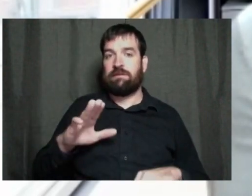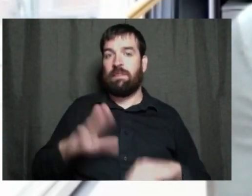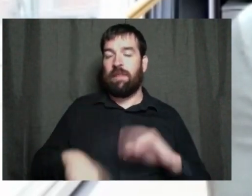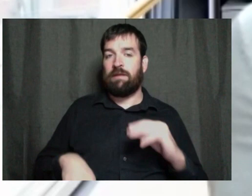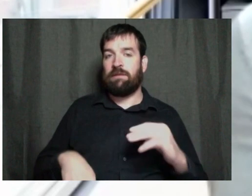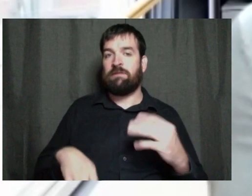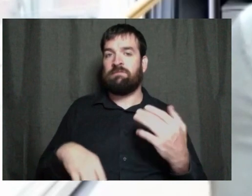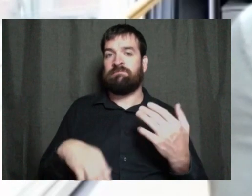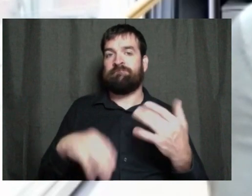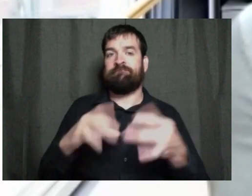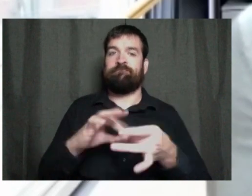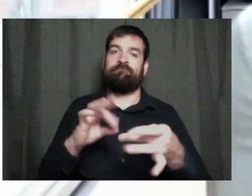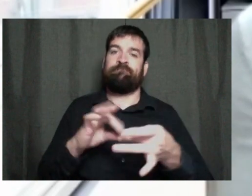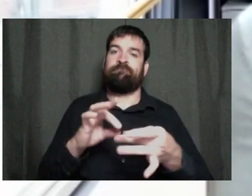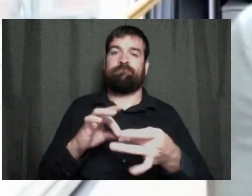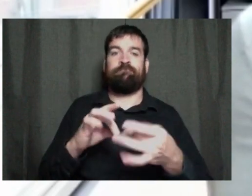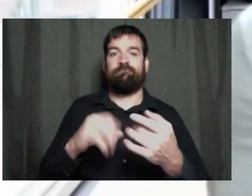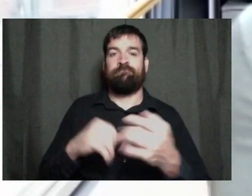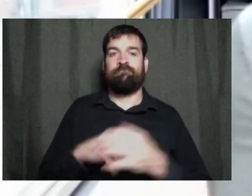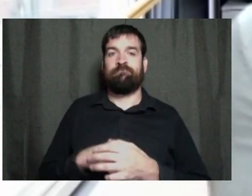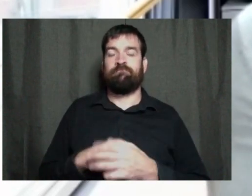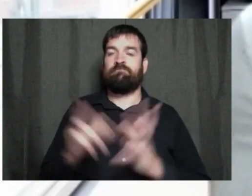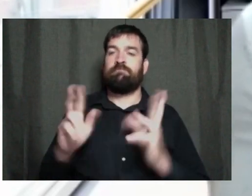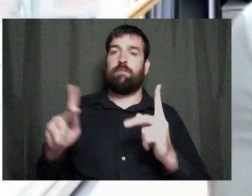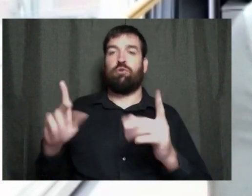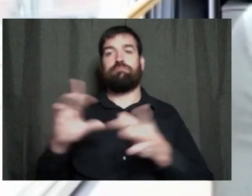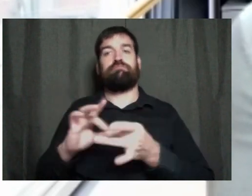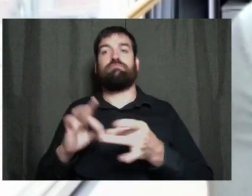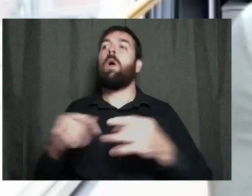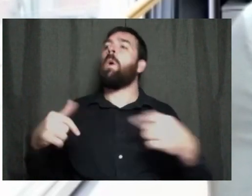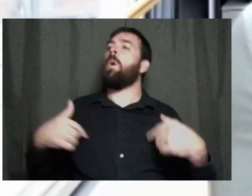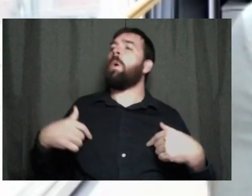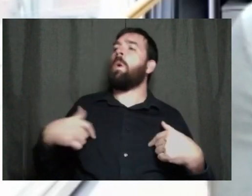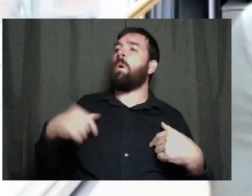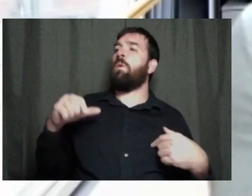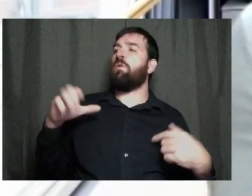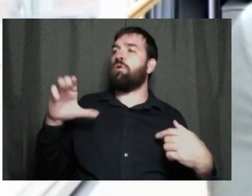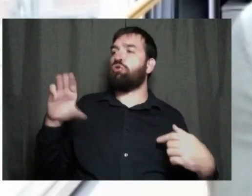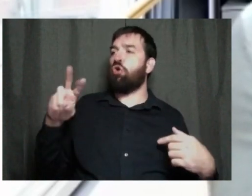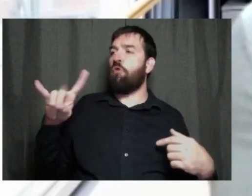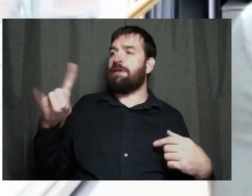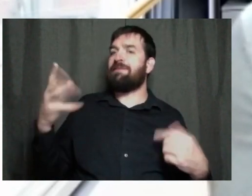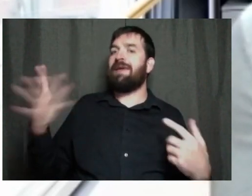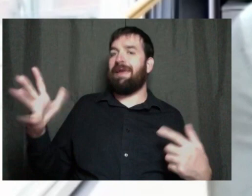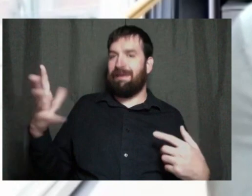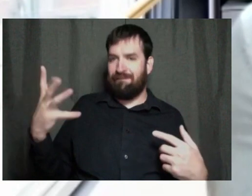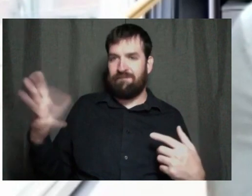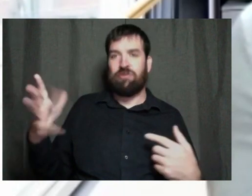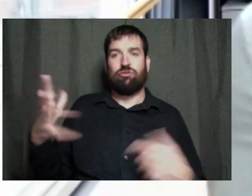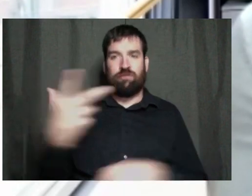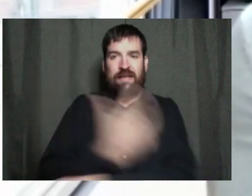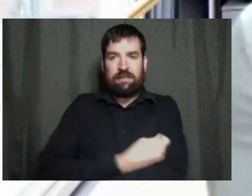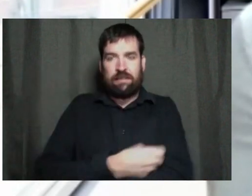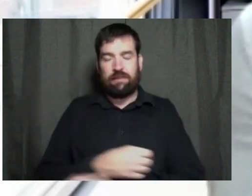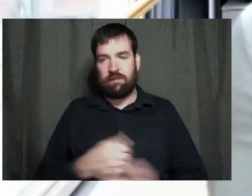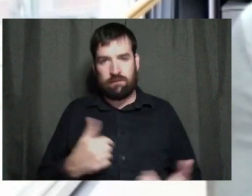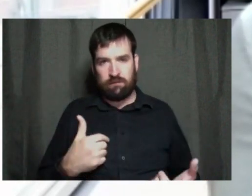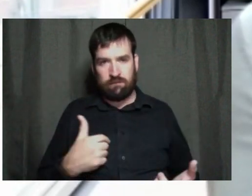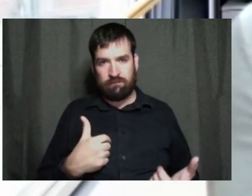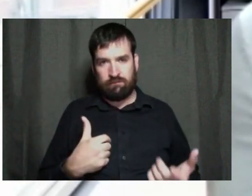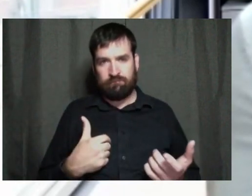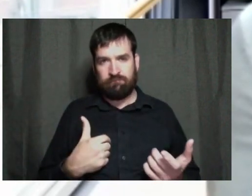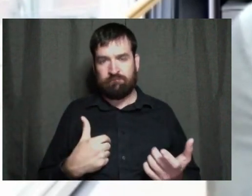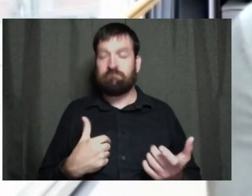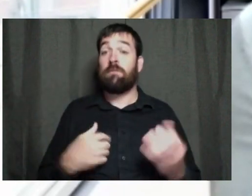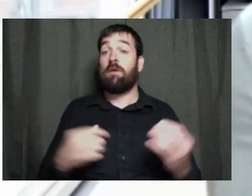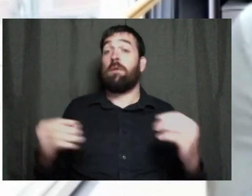in terminology, where folks just say, oh, I have COVID and I've been vaccinated. It really, we really are more